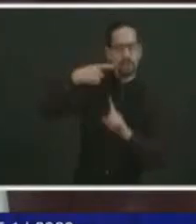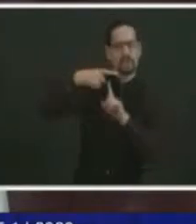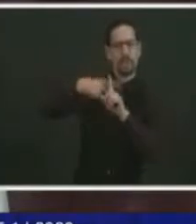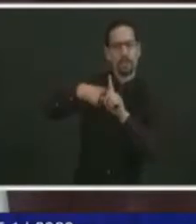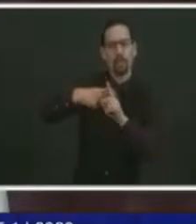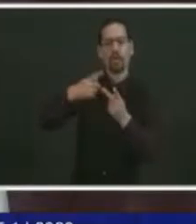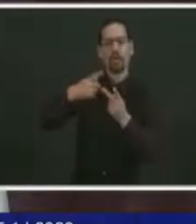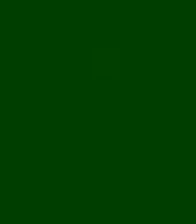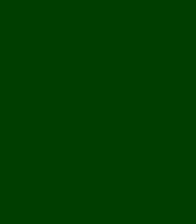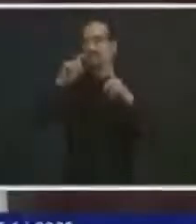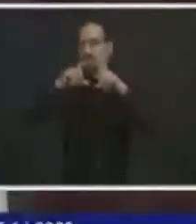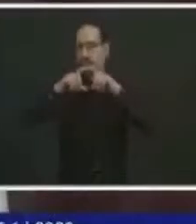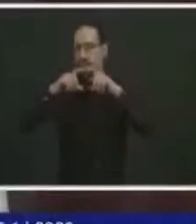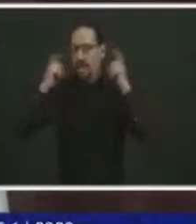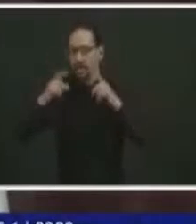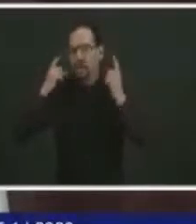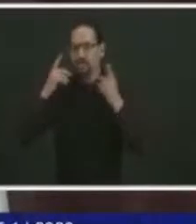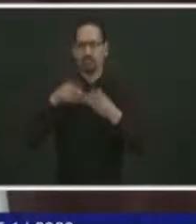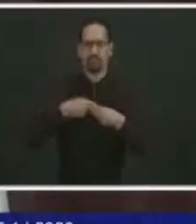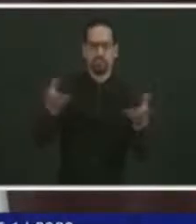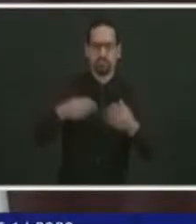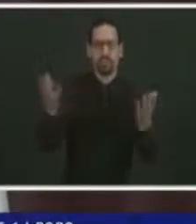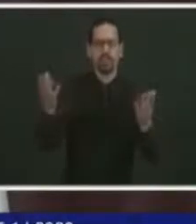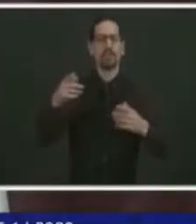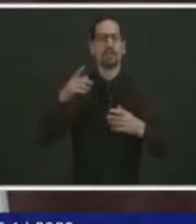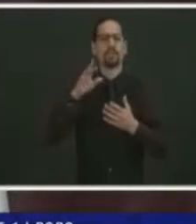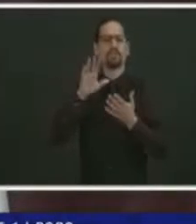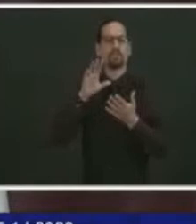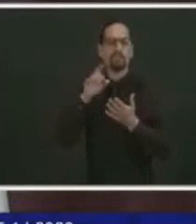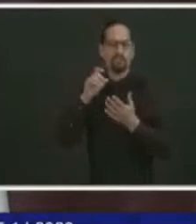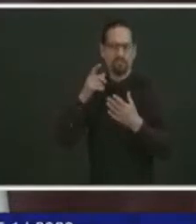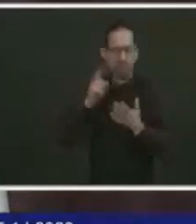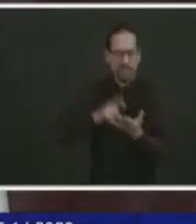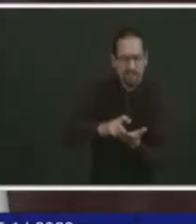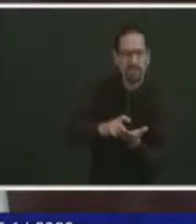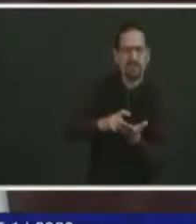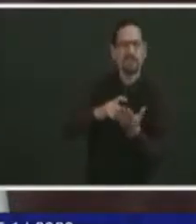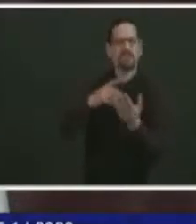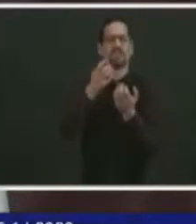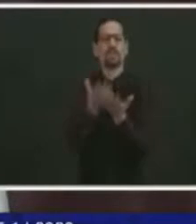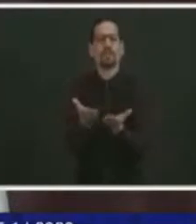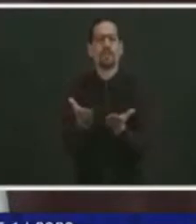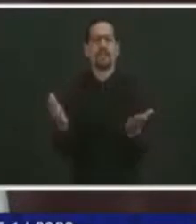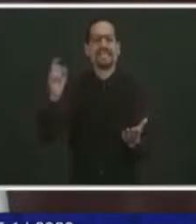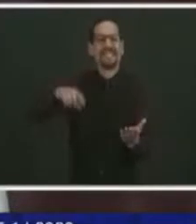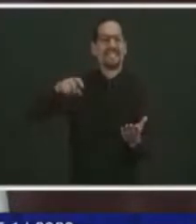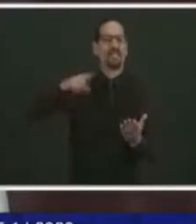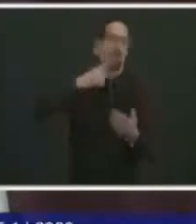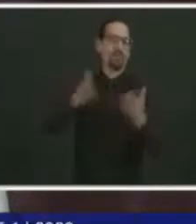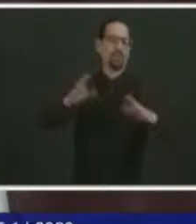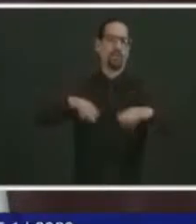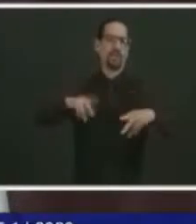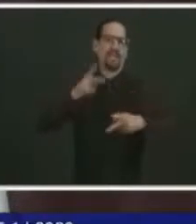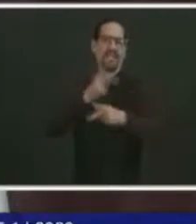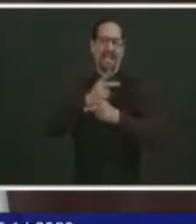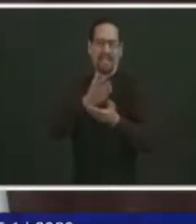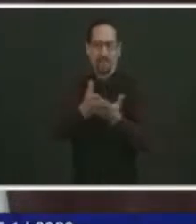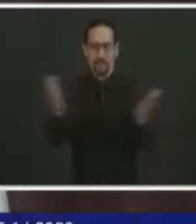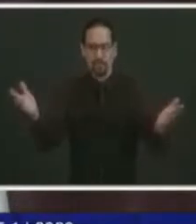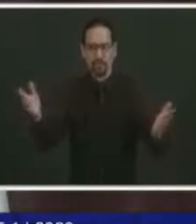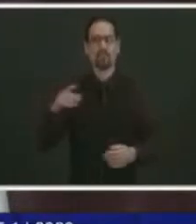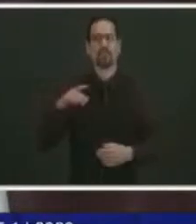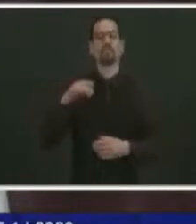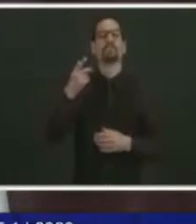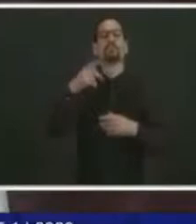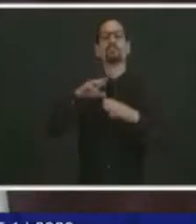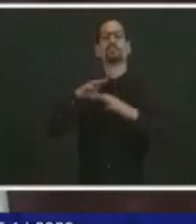providing the surgical masks, extra cleaning, social distancing, pods that are consistent. You